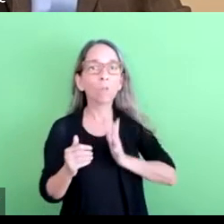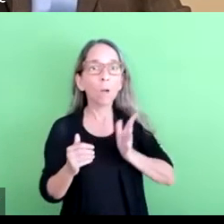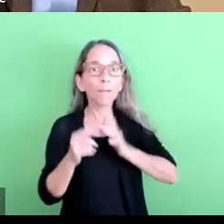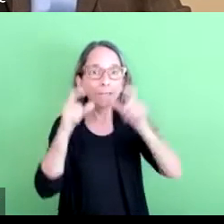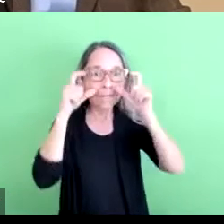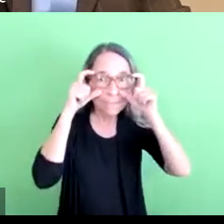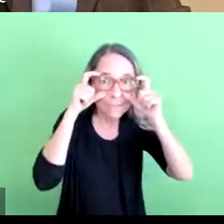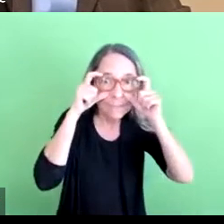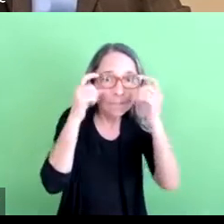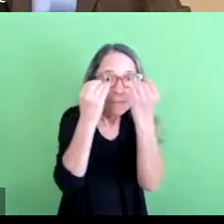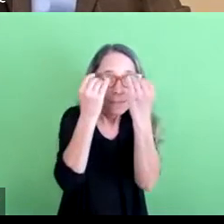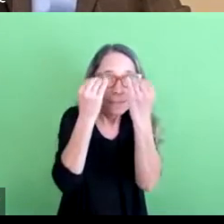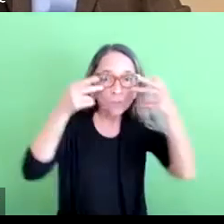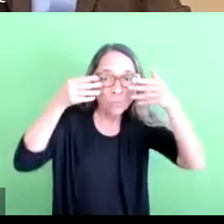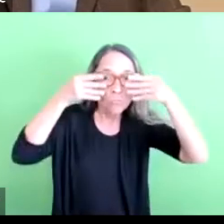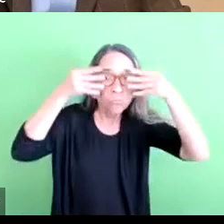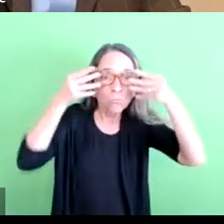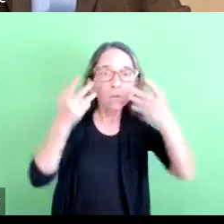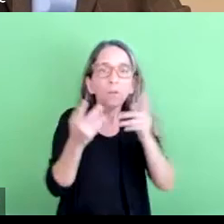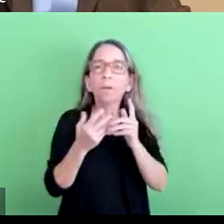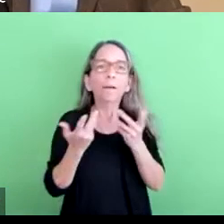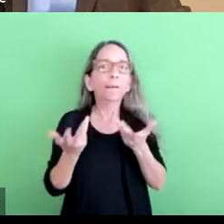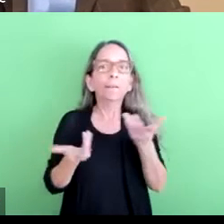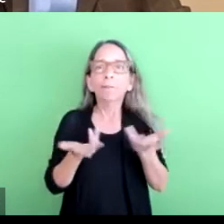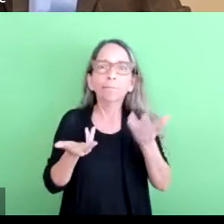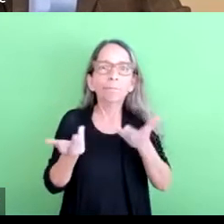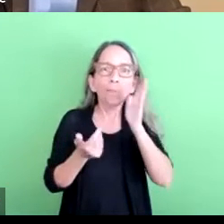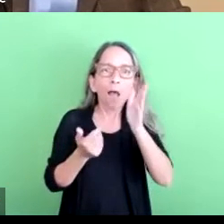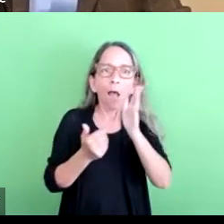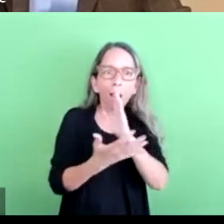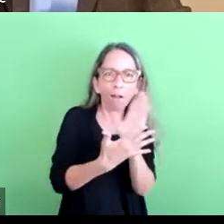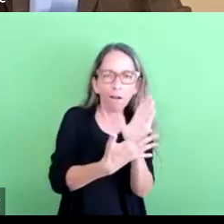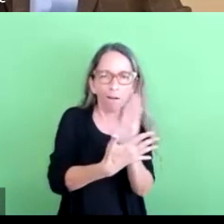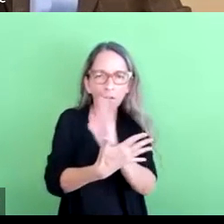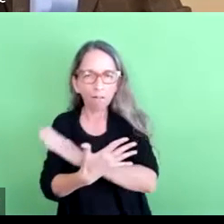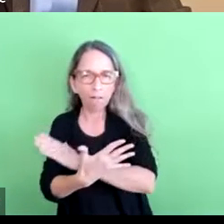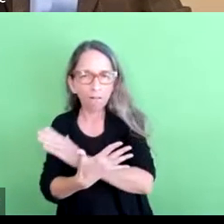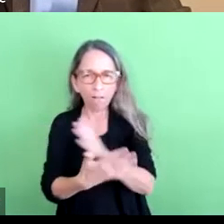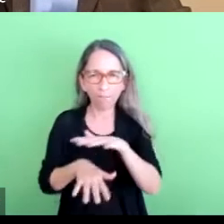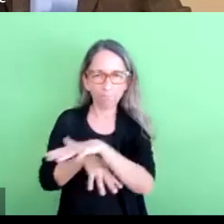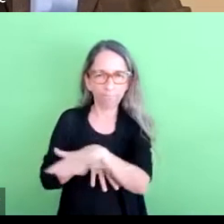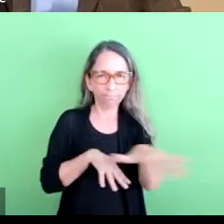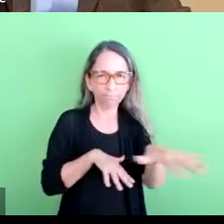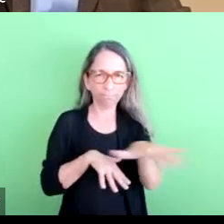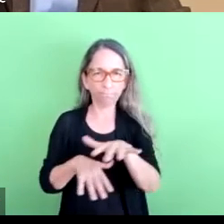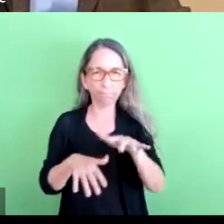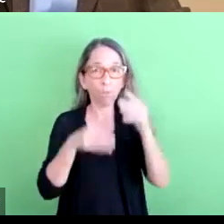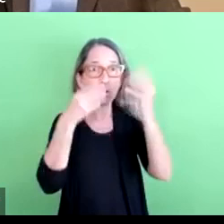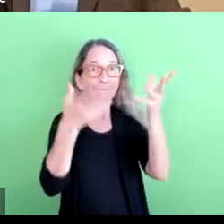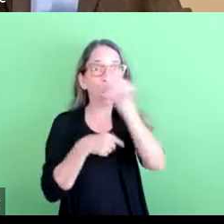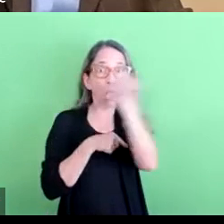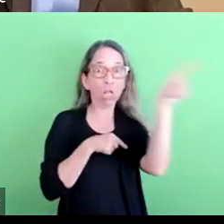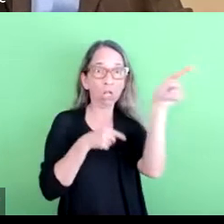say, it's going to be a continuum and a meeting of what is offered by providers of these services